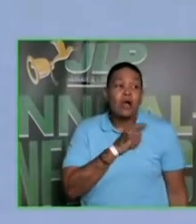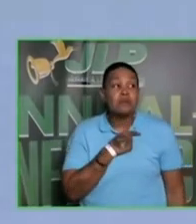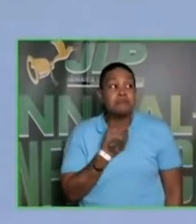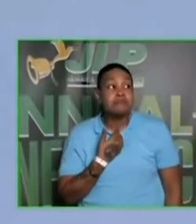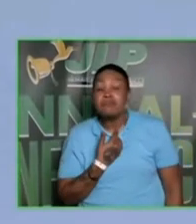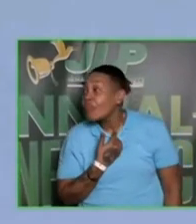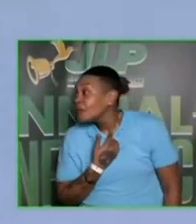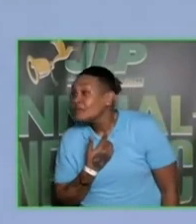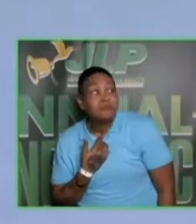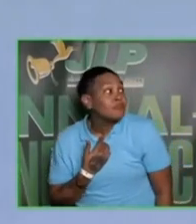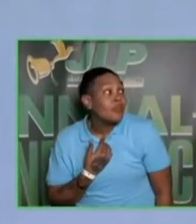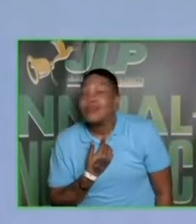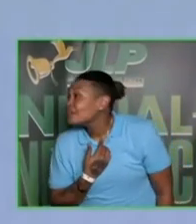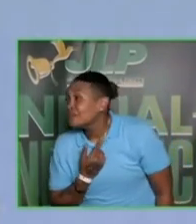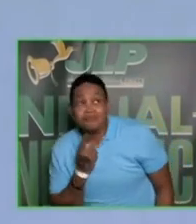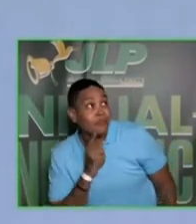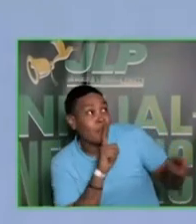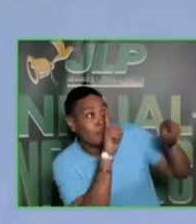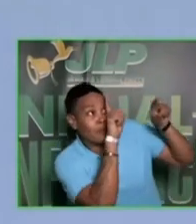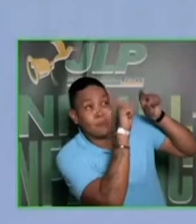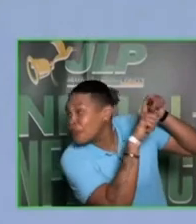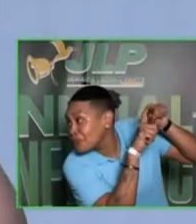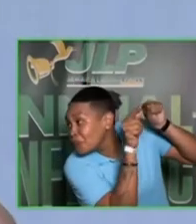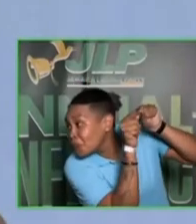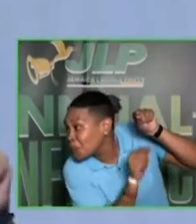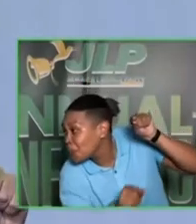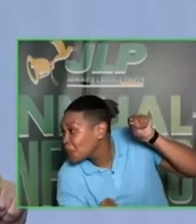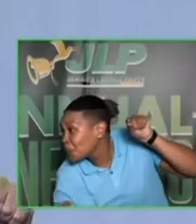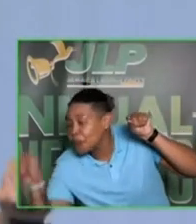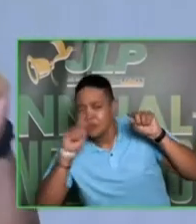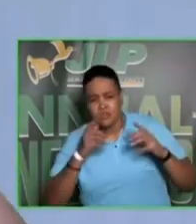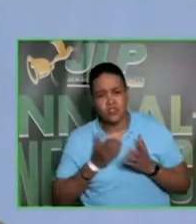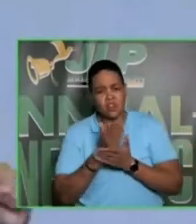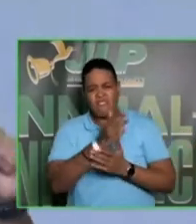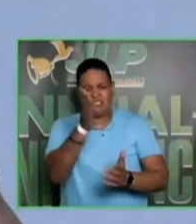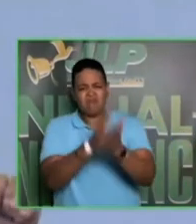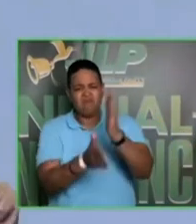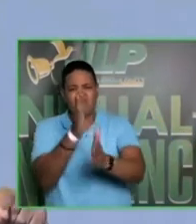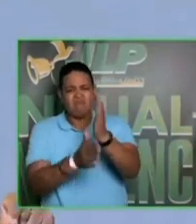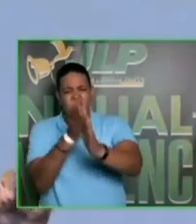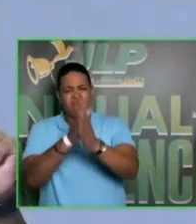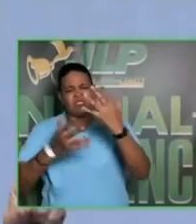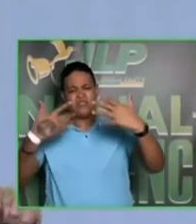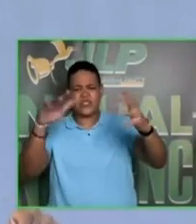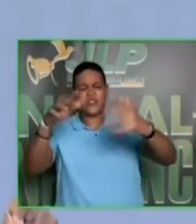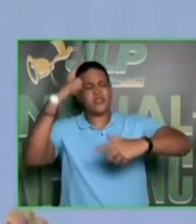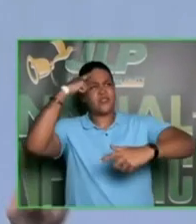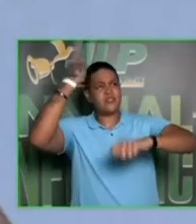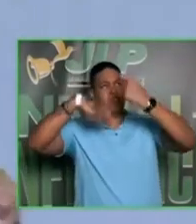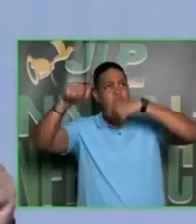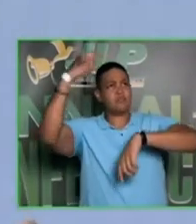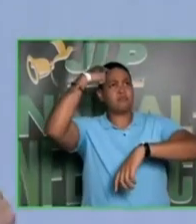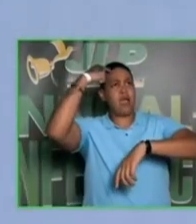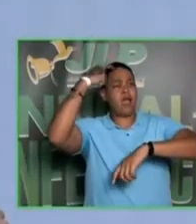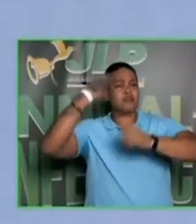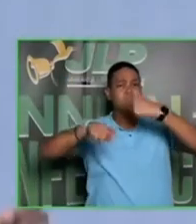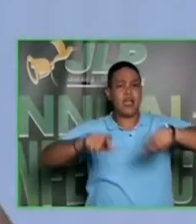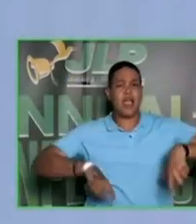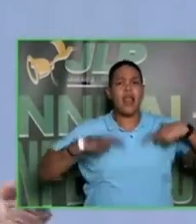electricity in order to survive. This government will change that, and change that mentality in our land. We